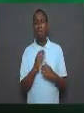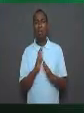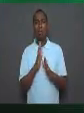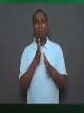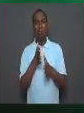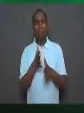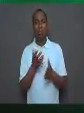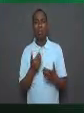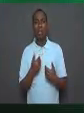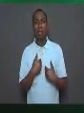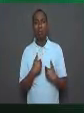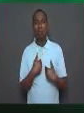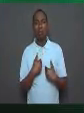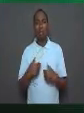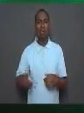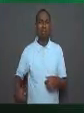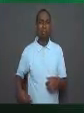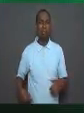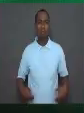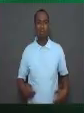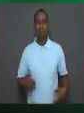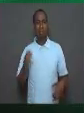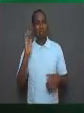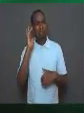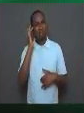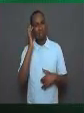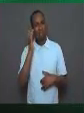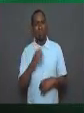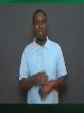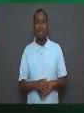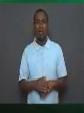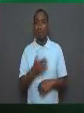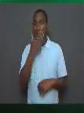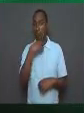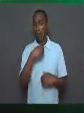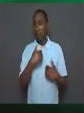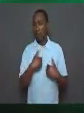vomiting, abdominal cramps, and a fever.